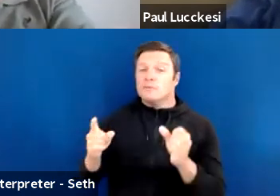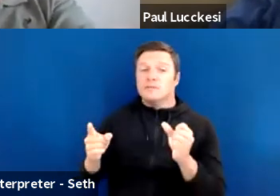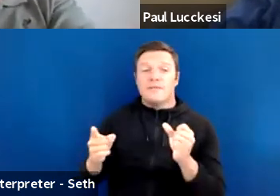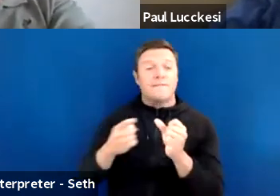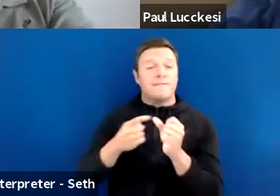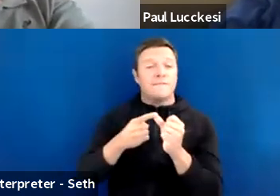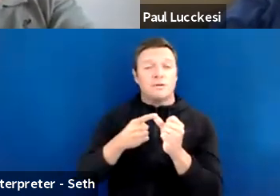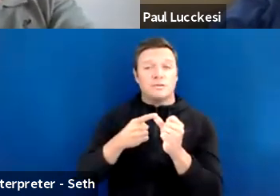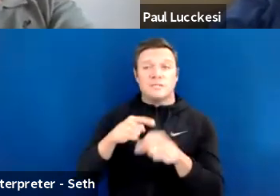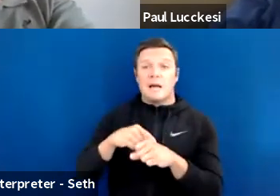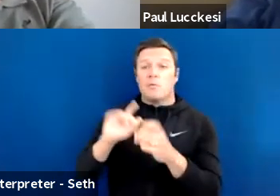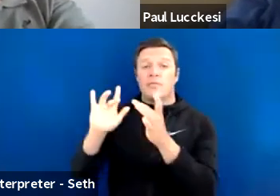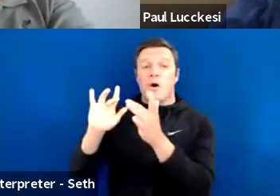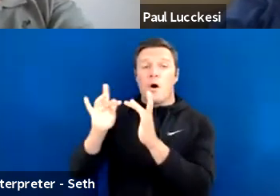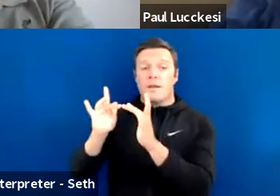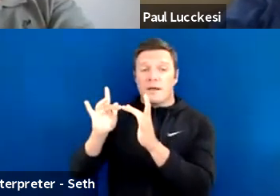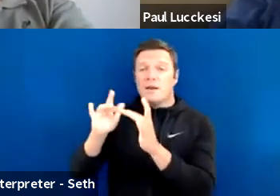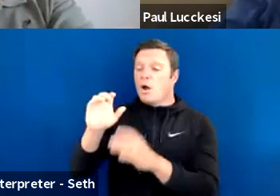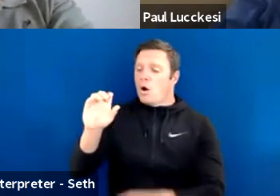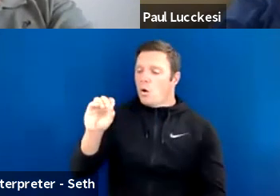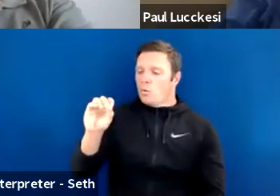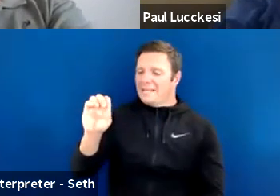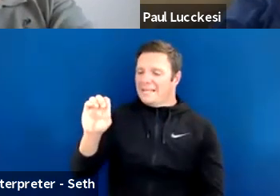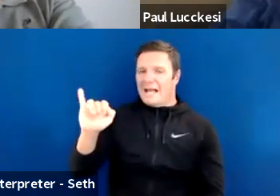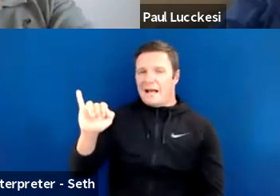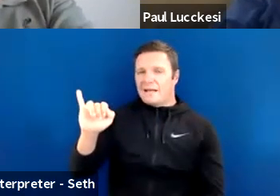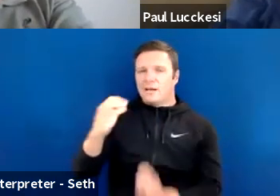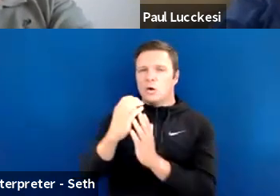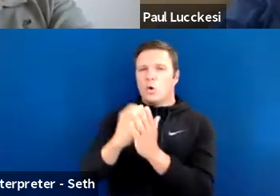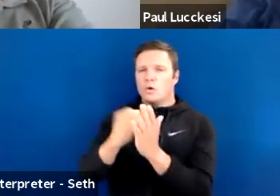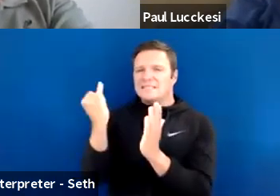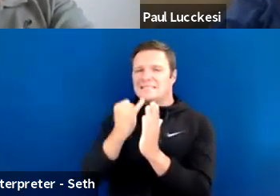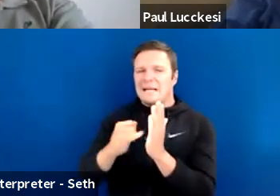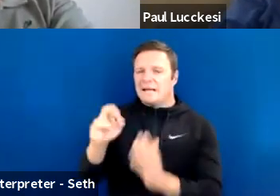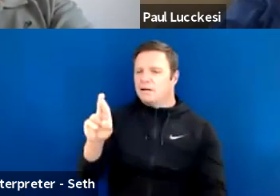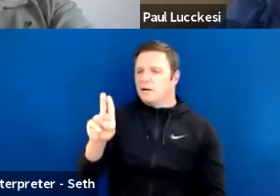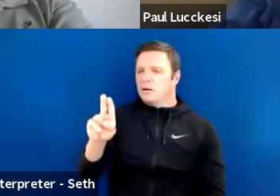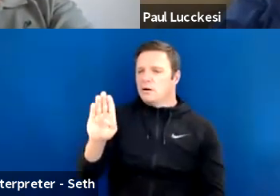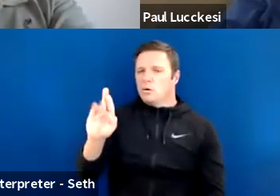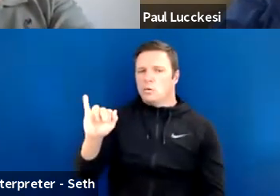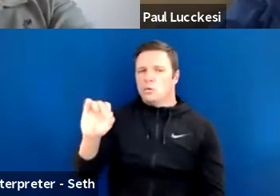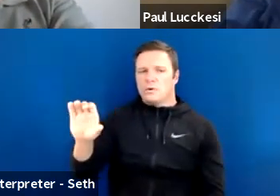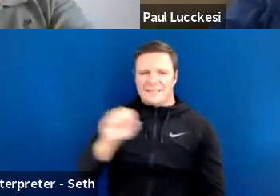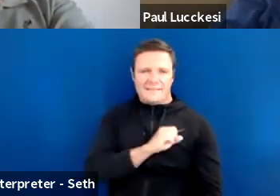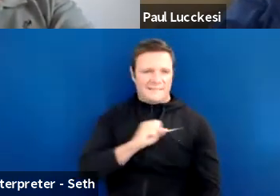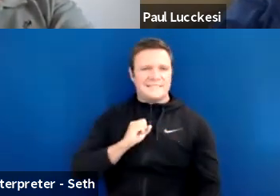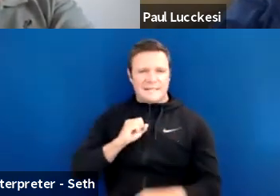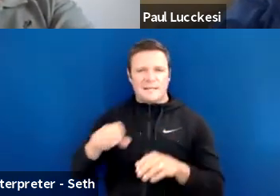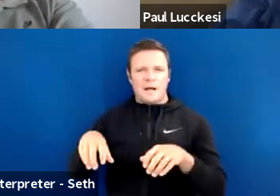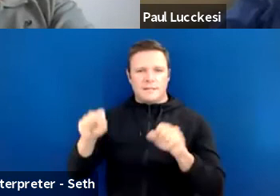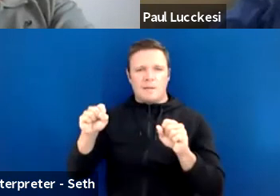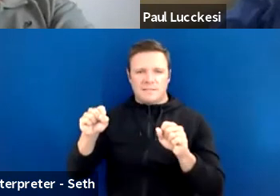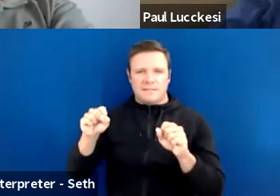with the online, the OEI course design rubric that the Senate had adopted at that time. And so